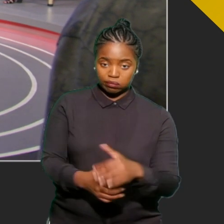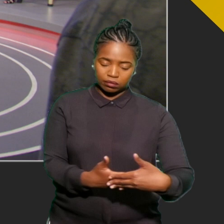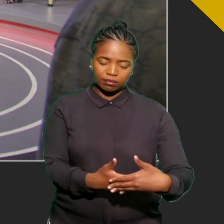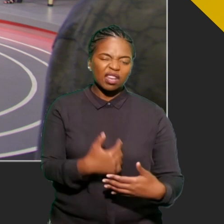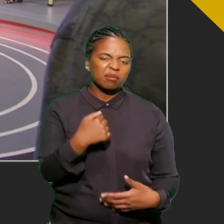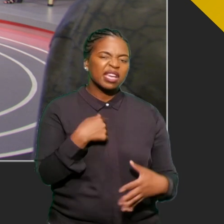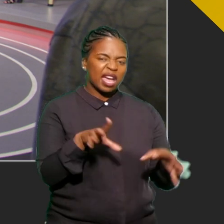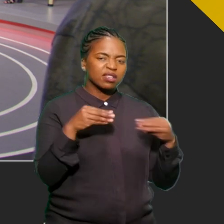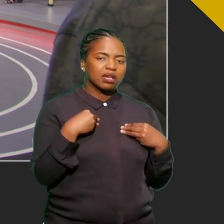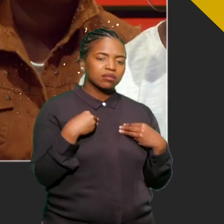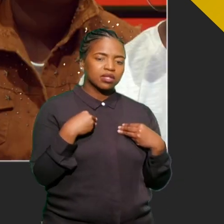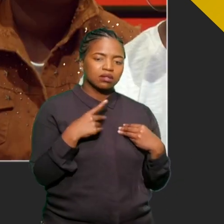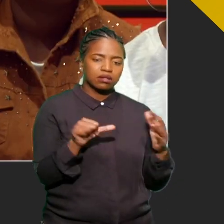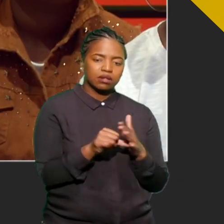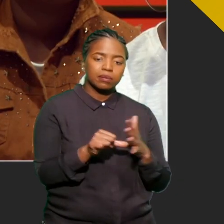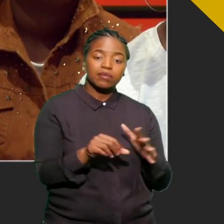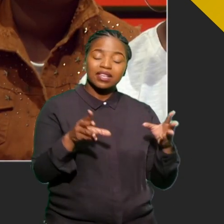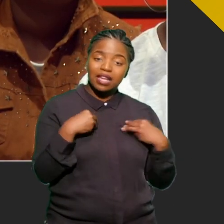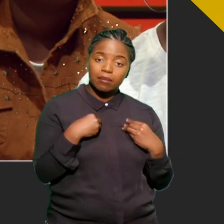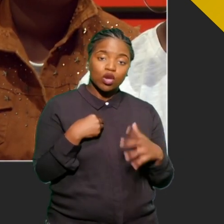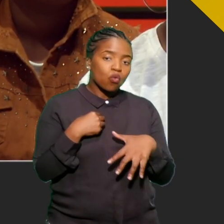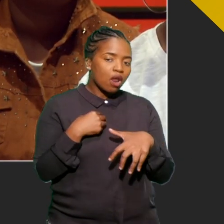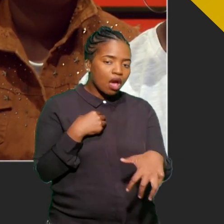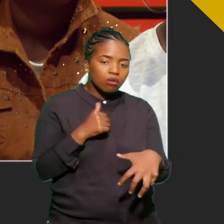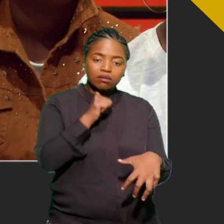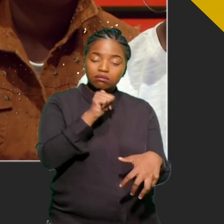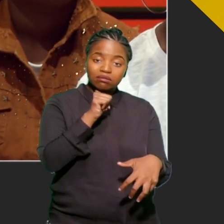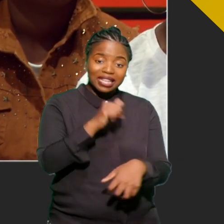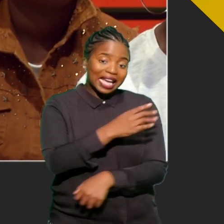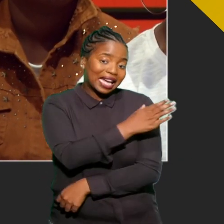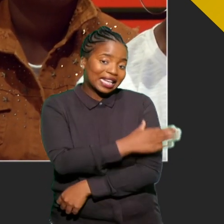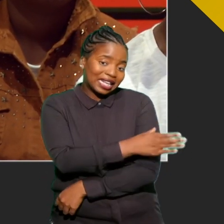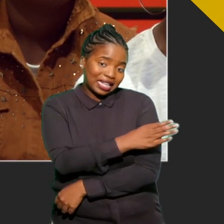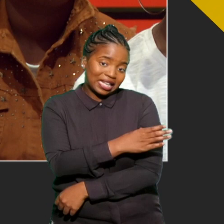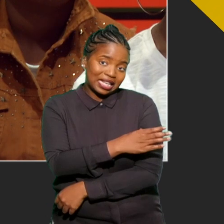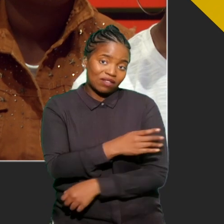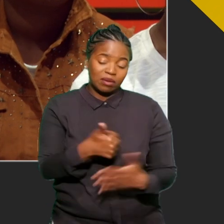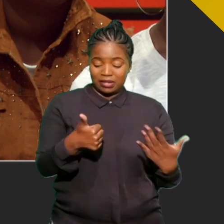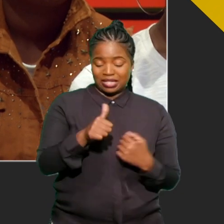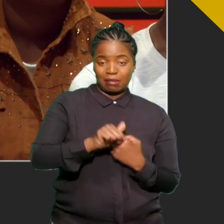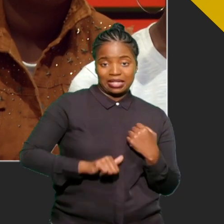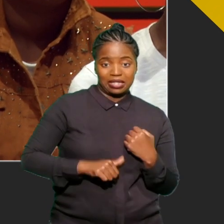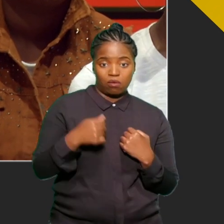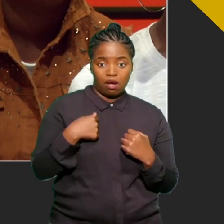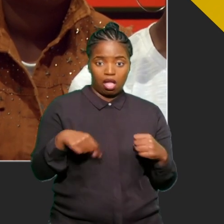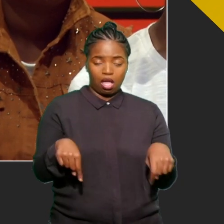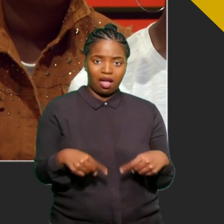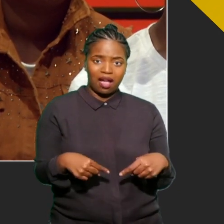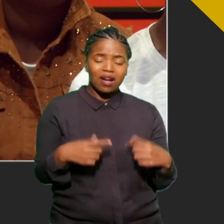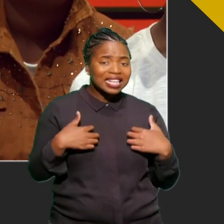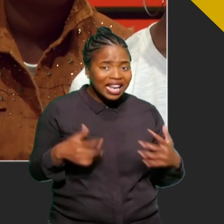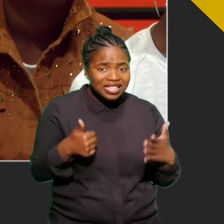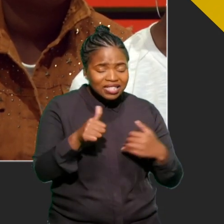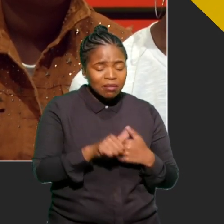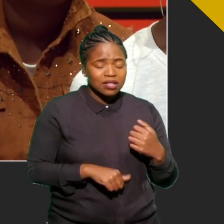accept. Accept. I'm pregnant. Meaning attend the clinic because the clinic I attend na 6 months. Because being sabo to kaya to find out.